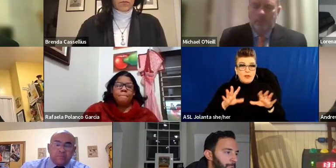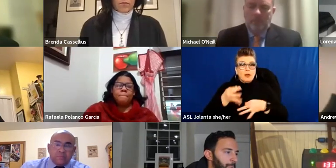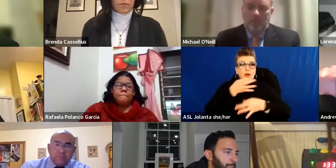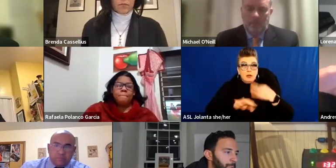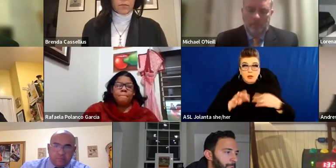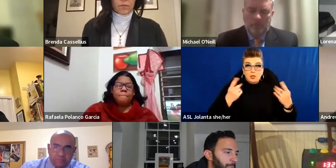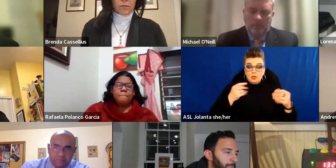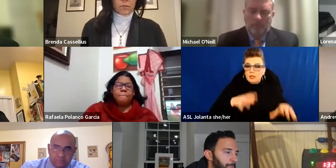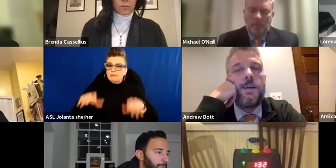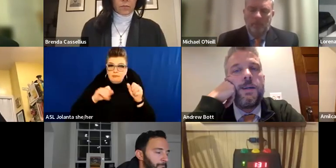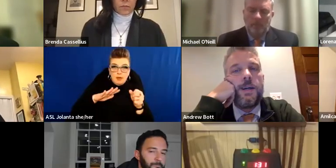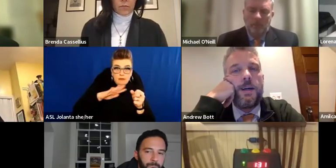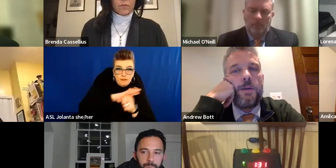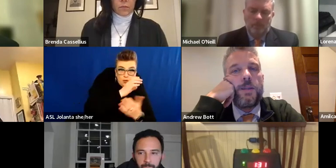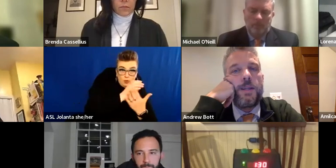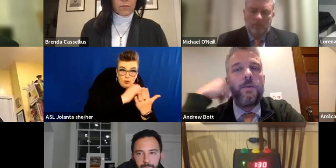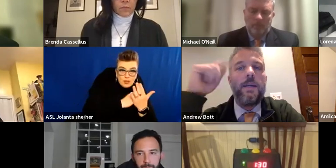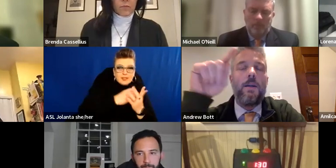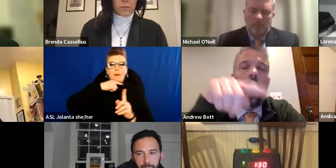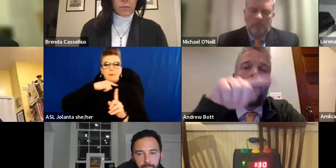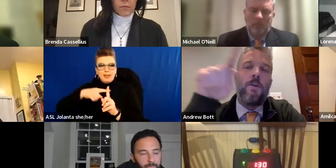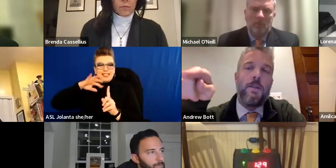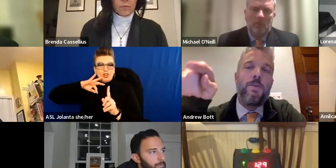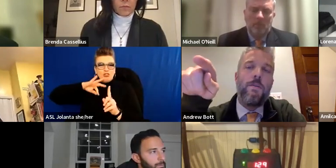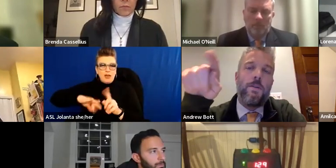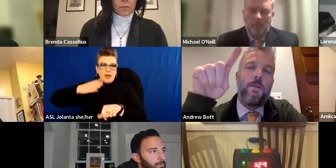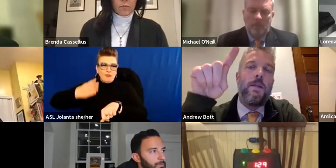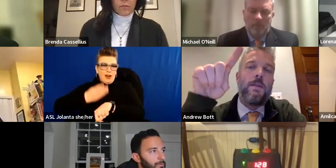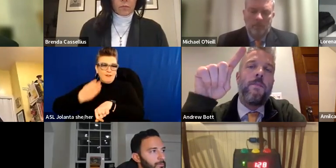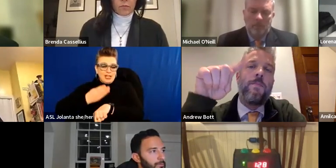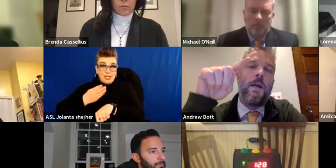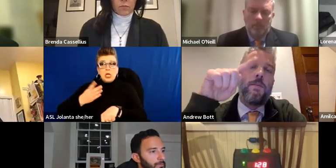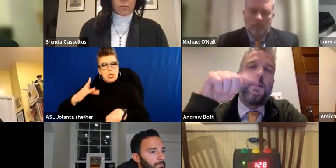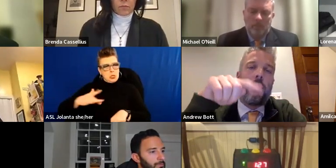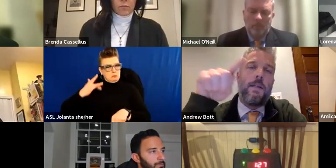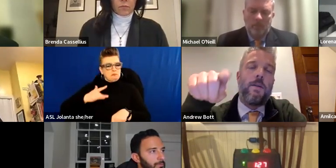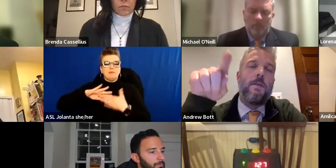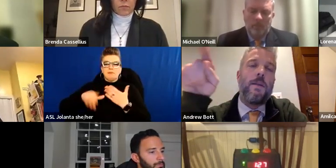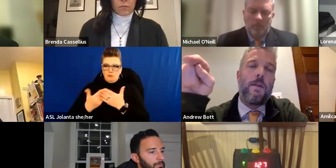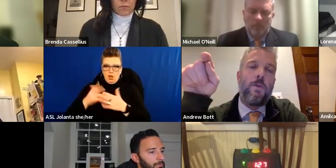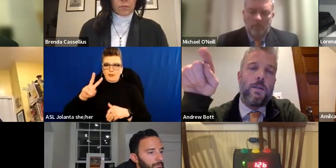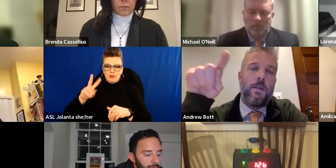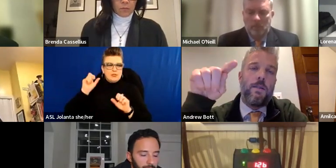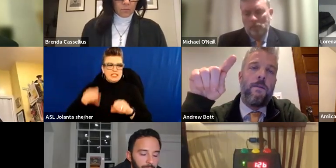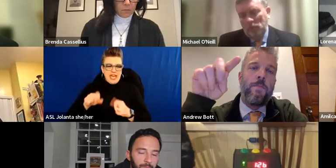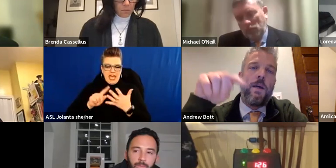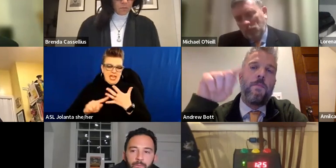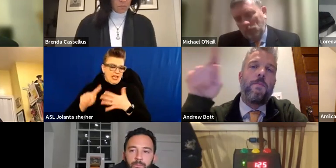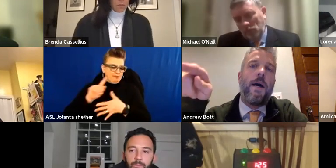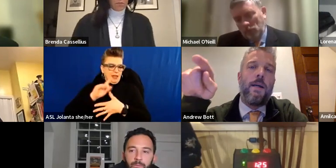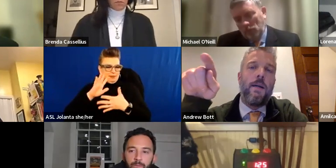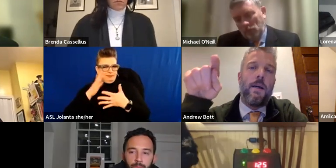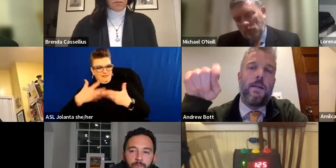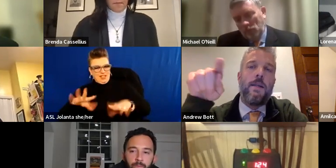load and their credit recovery and we think that we can get all 32 of those students to successfully complete their courses